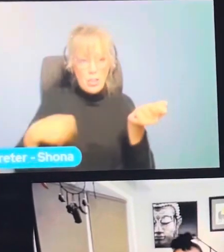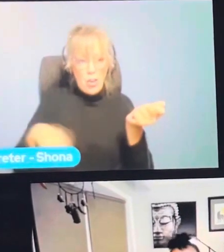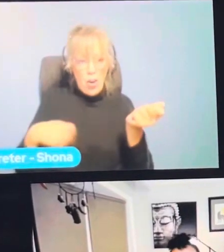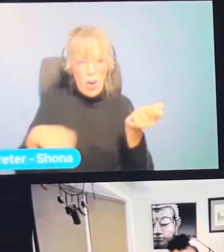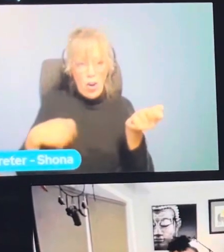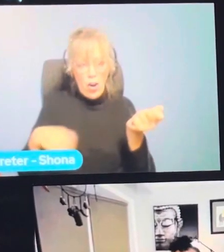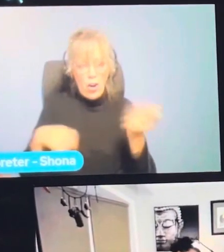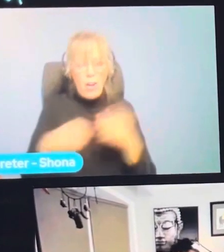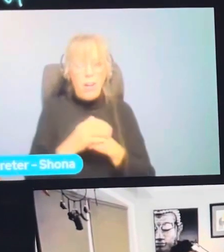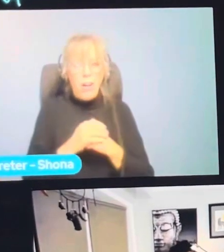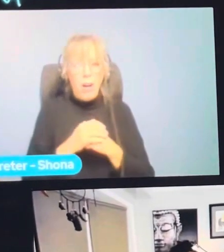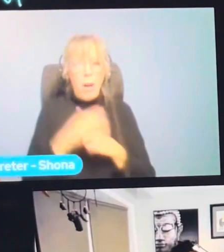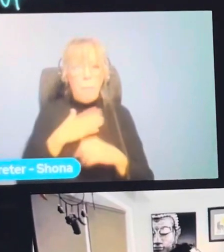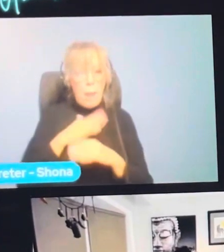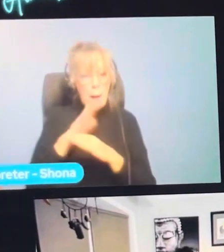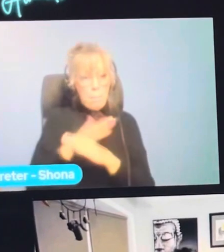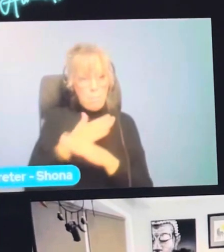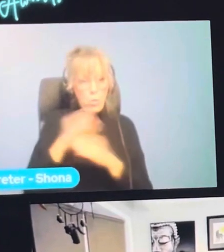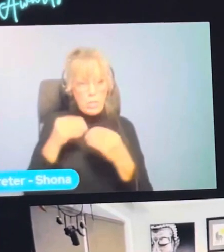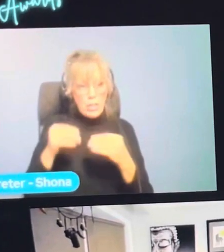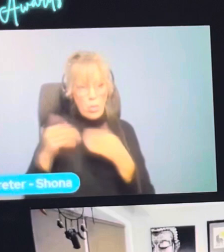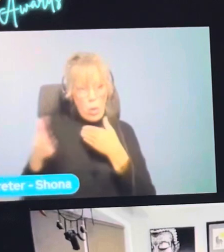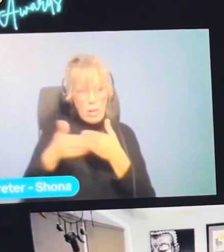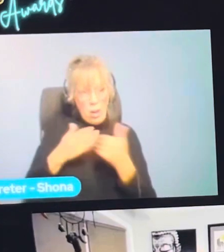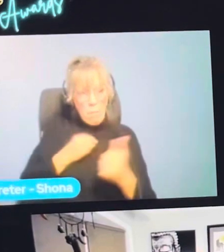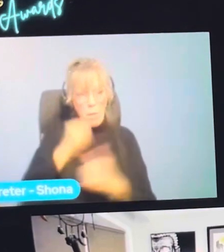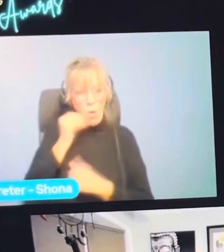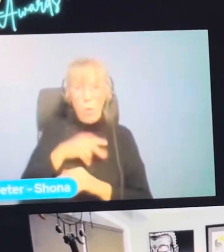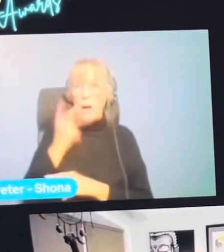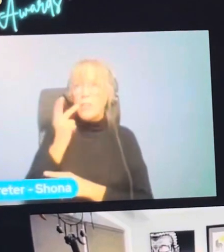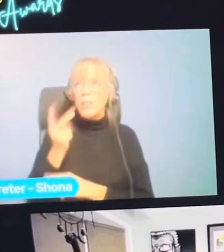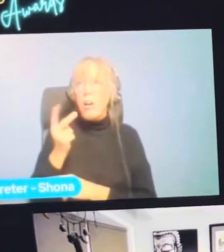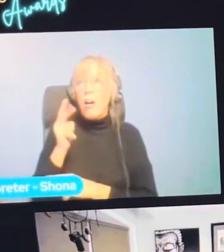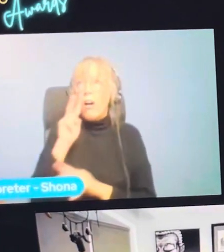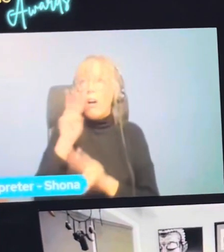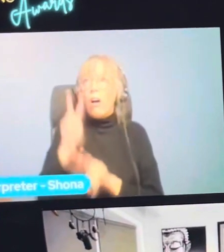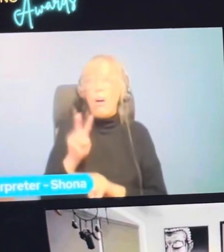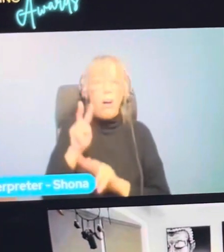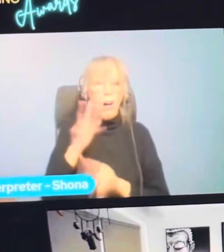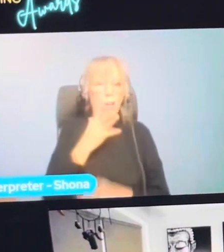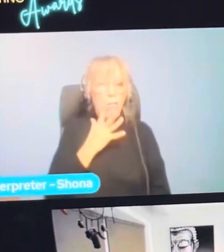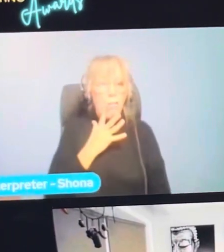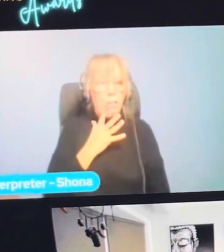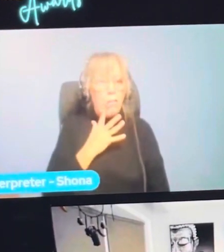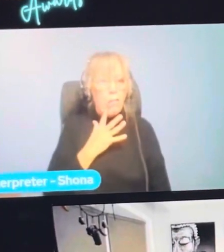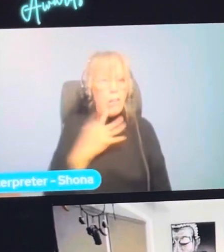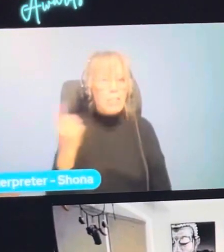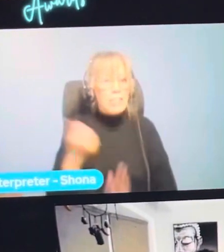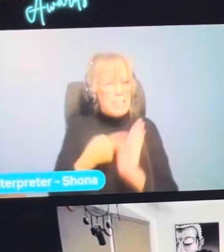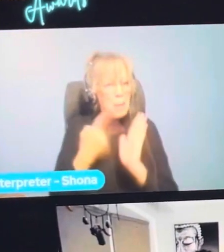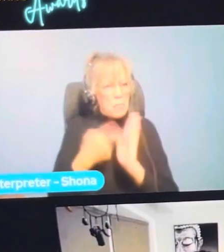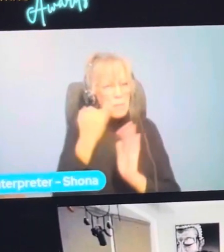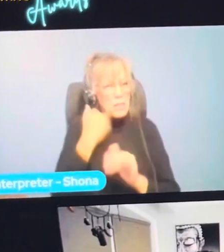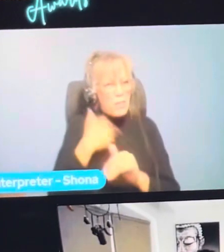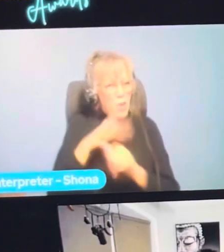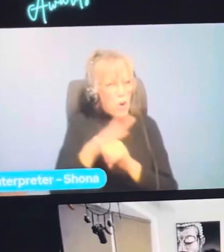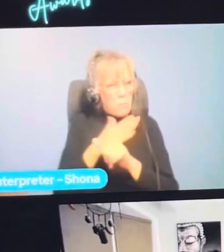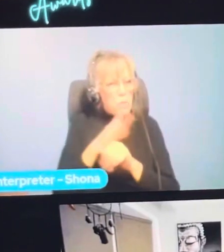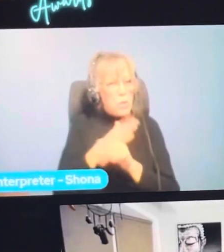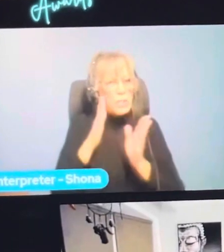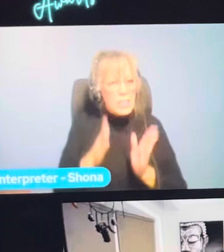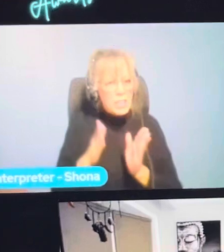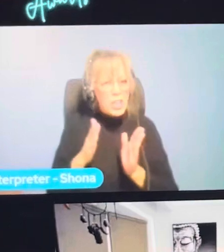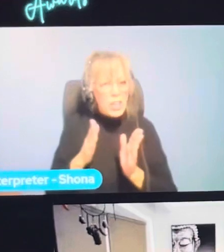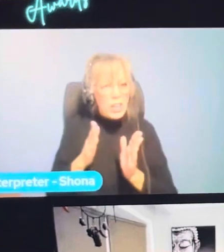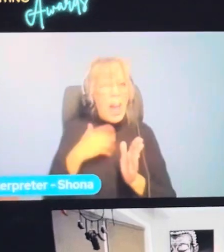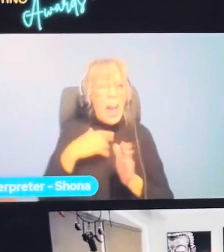it at my music store. And I don't know, as musicians, sometimes an instrument calls to you in a certain way, and this was the case with this